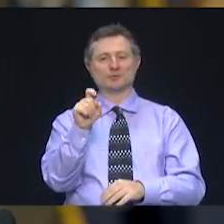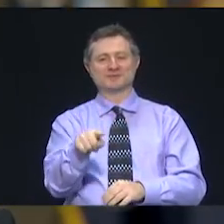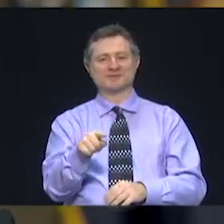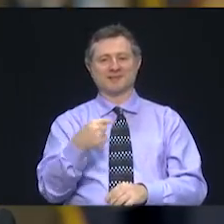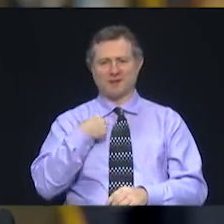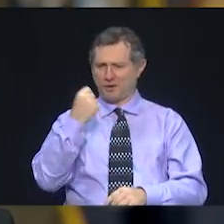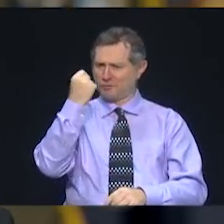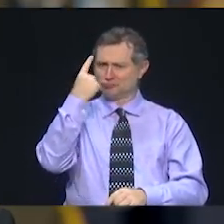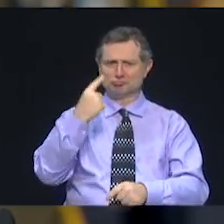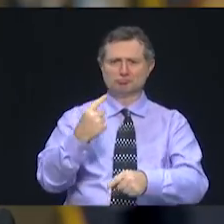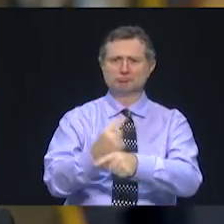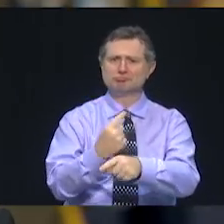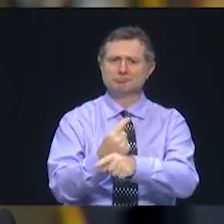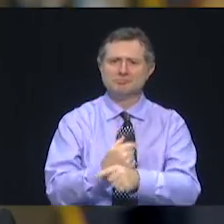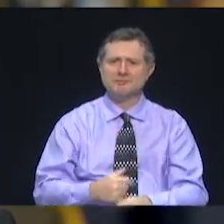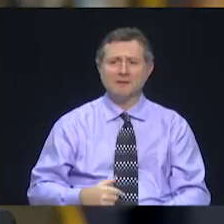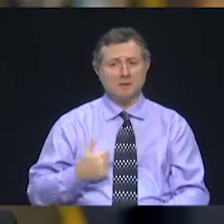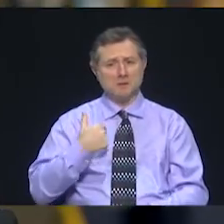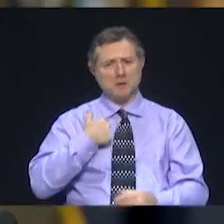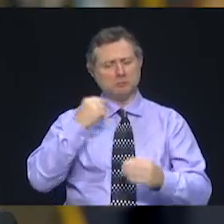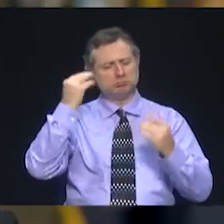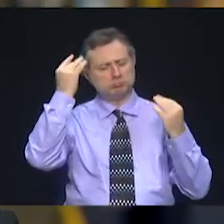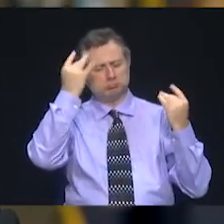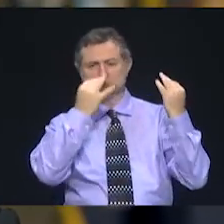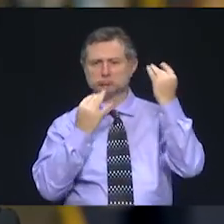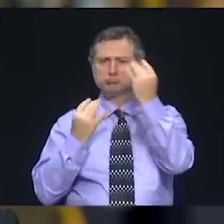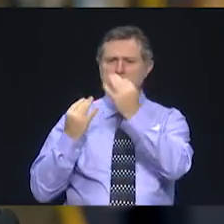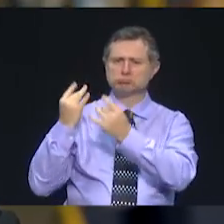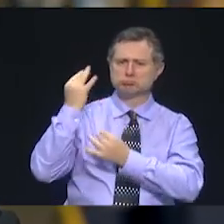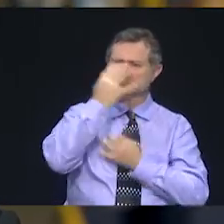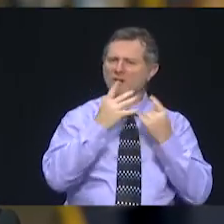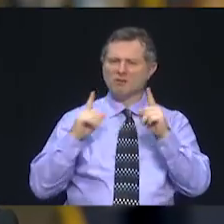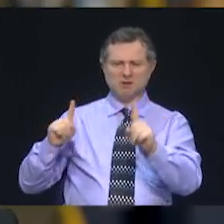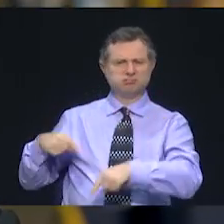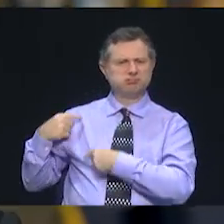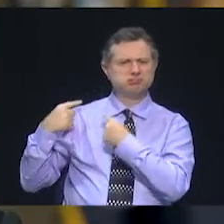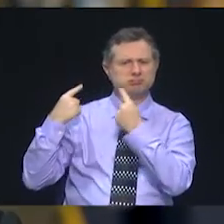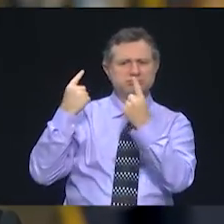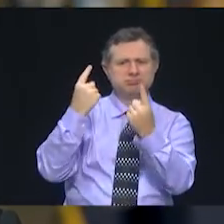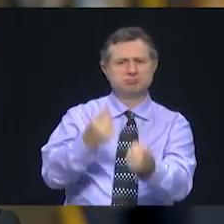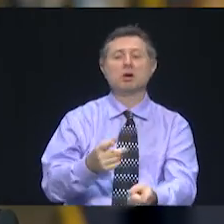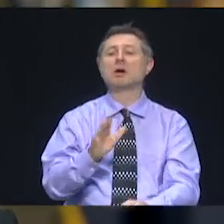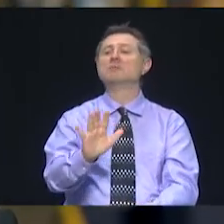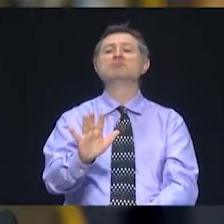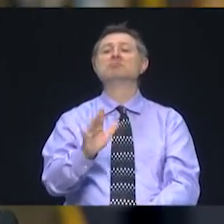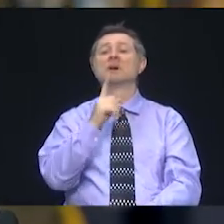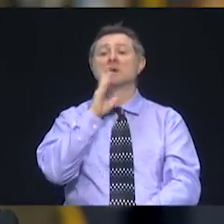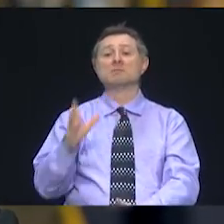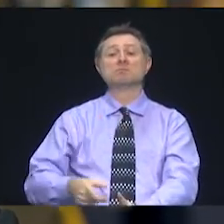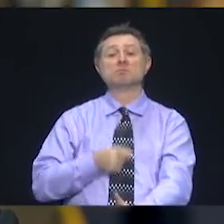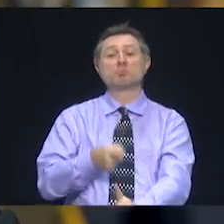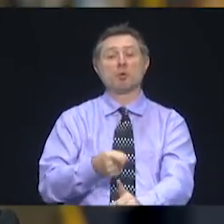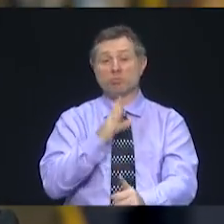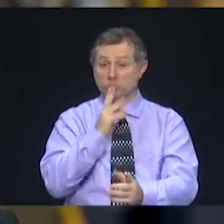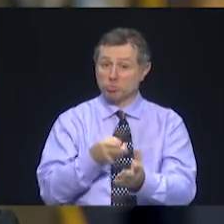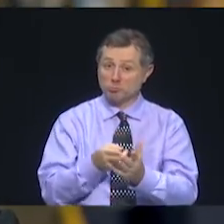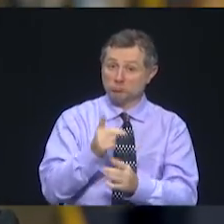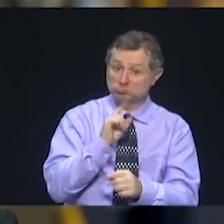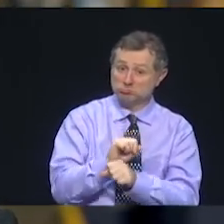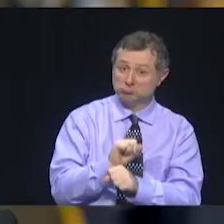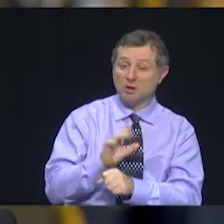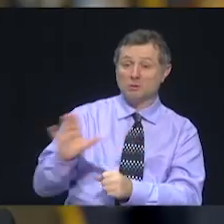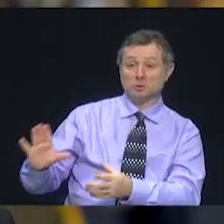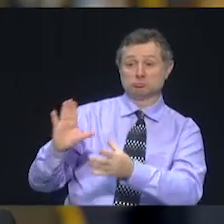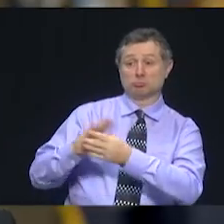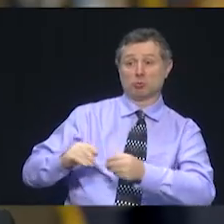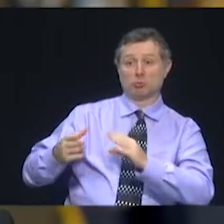and one I have thought a lot about. The truth is that her story resonated